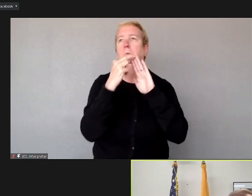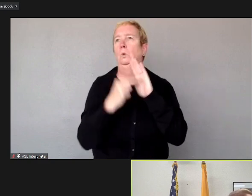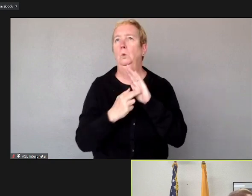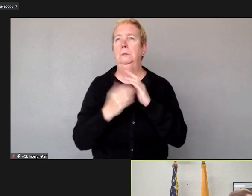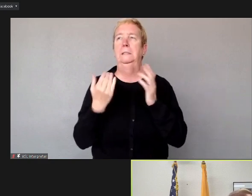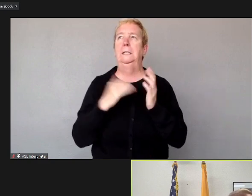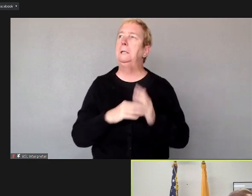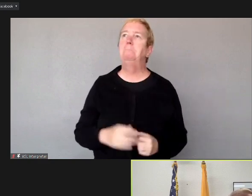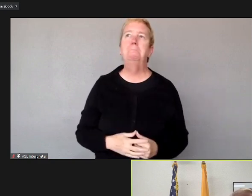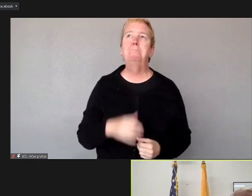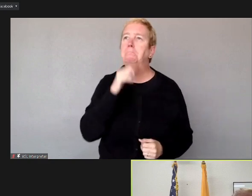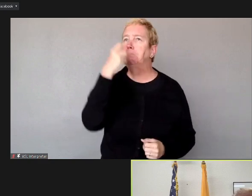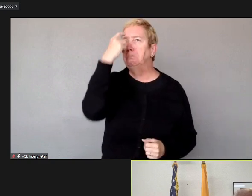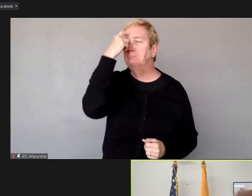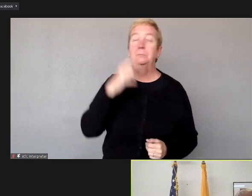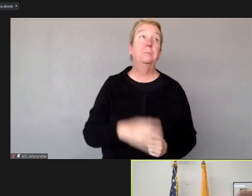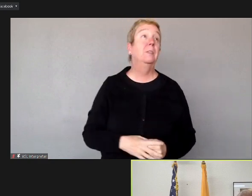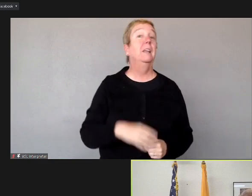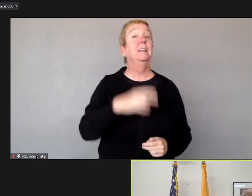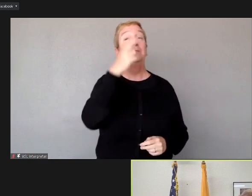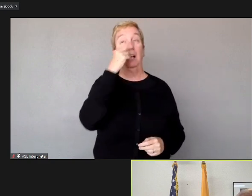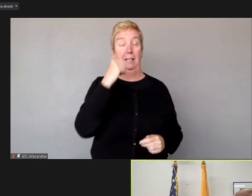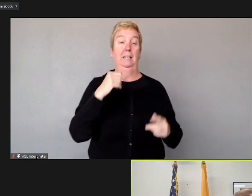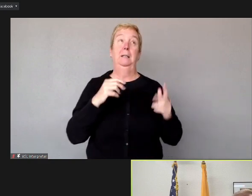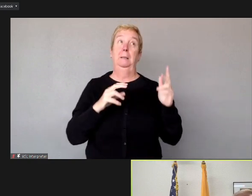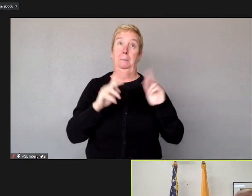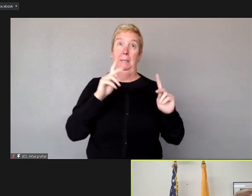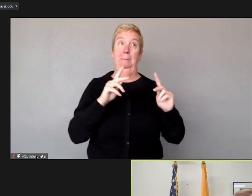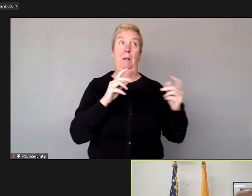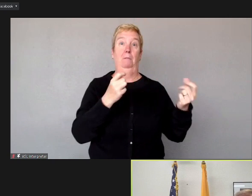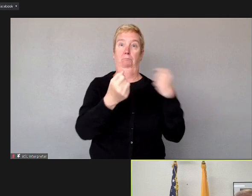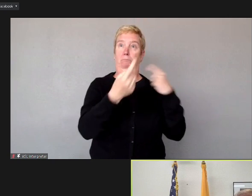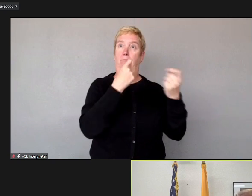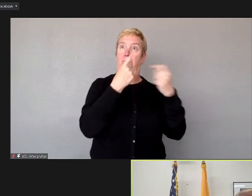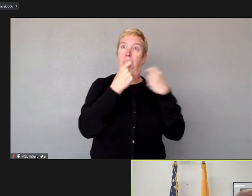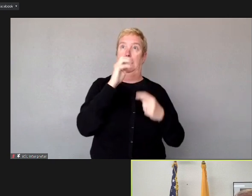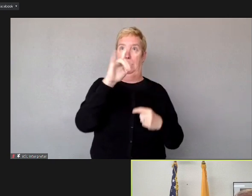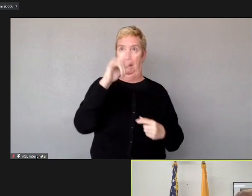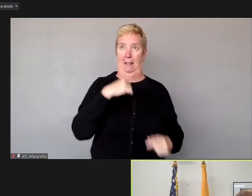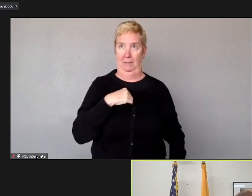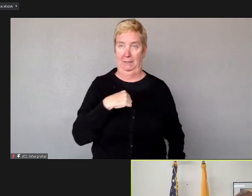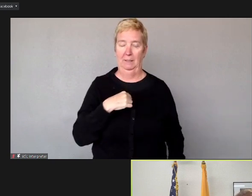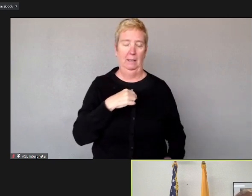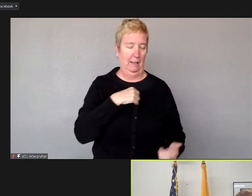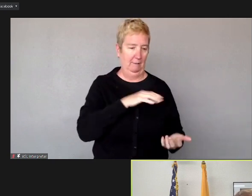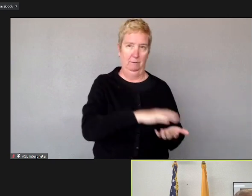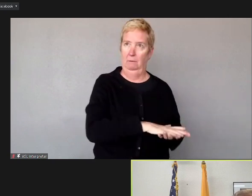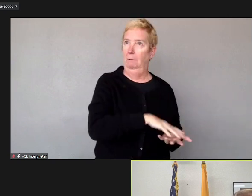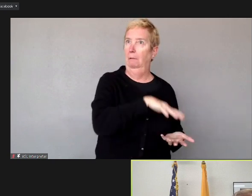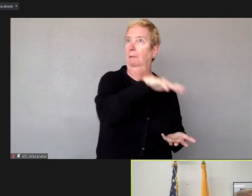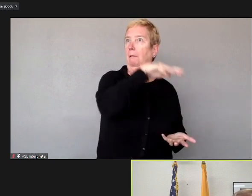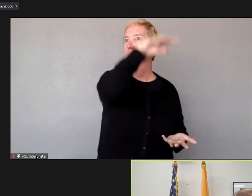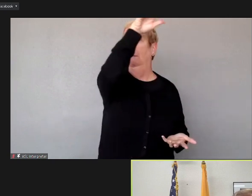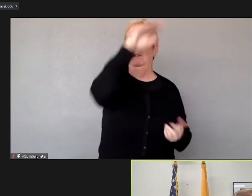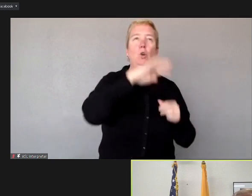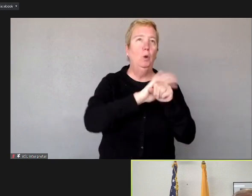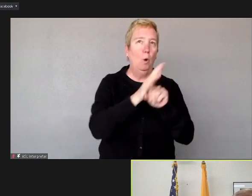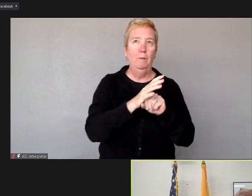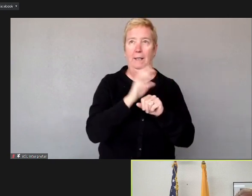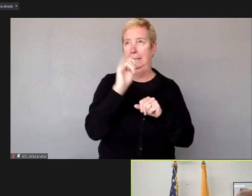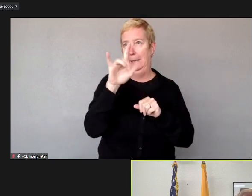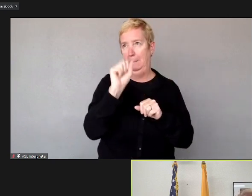but I get a lot of email, and I have a folder now, for COVID emails, and